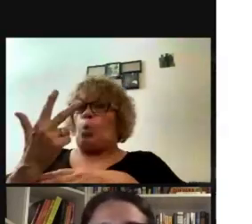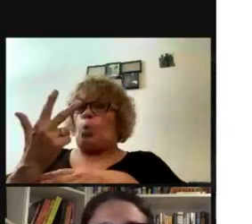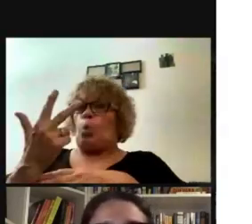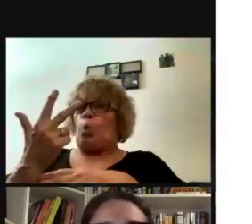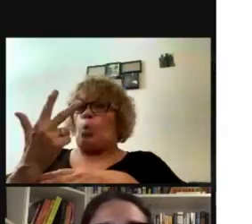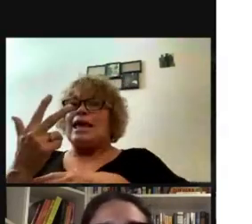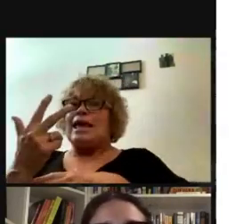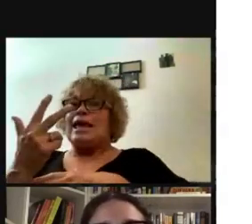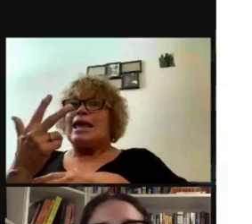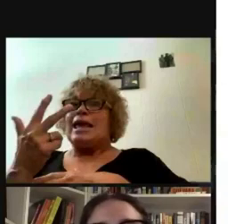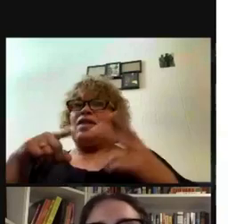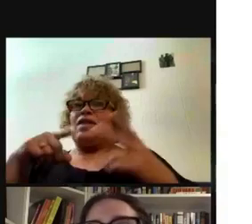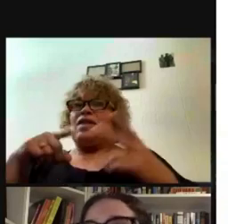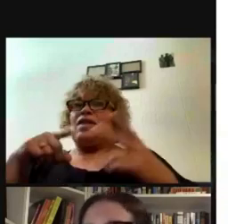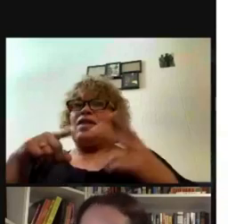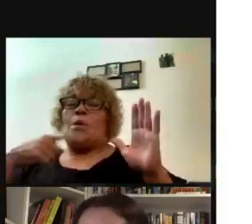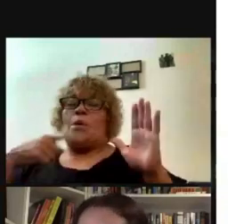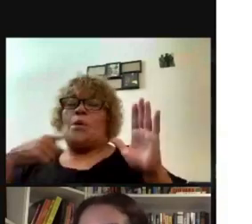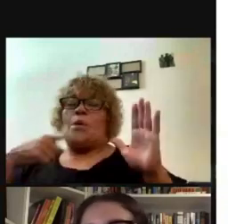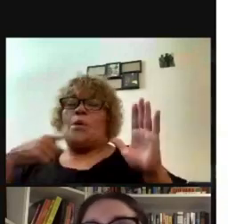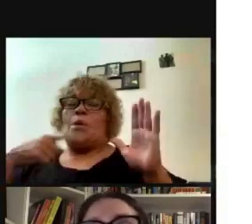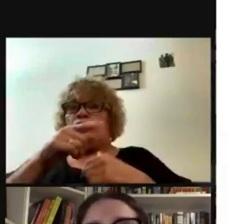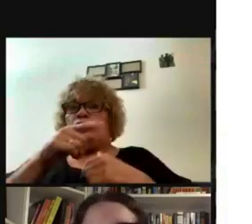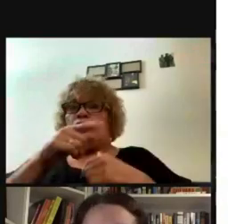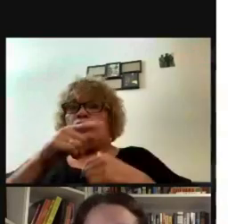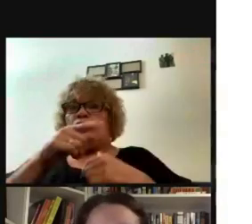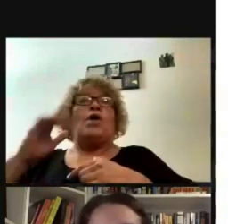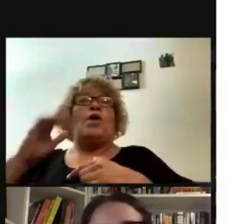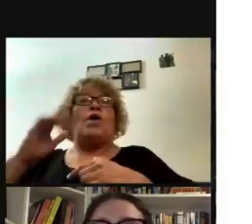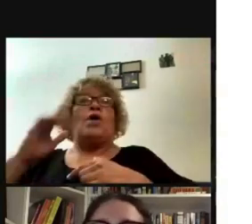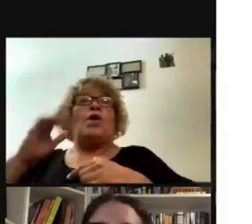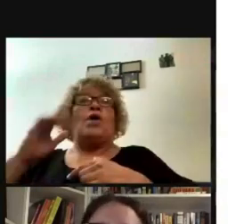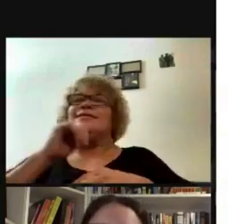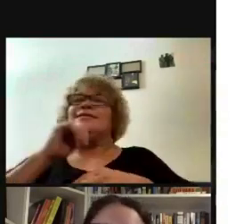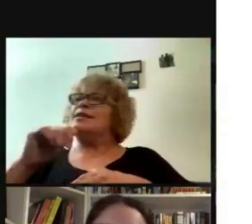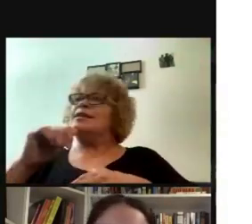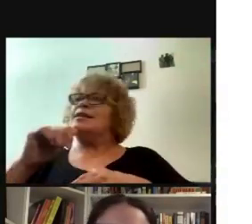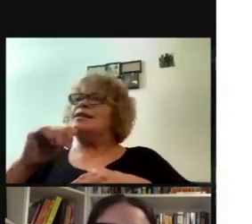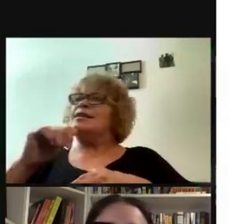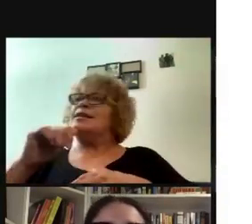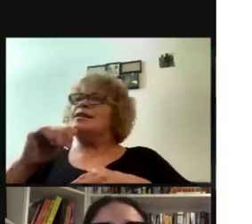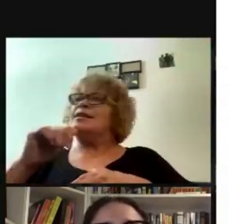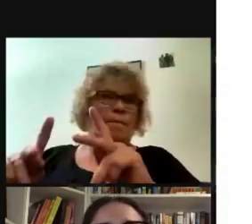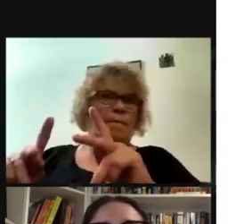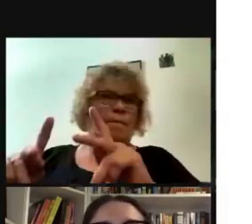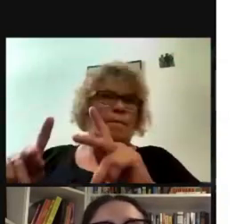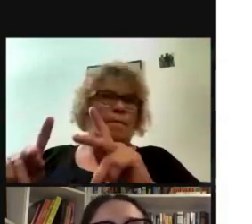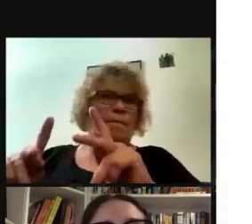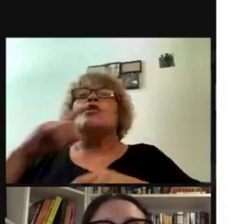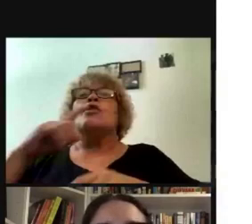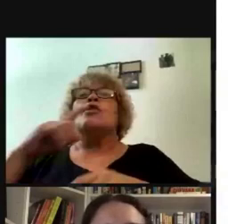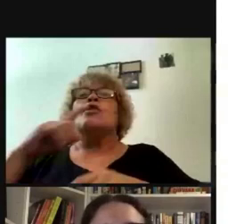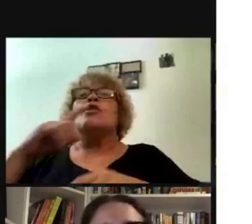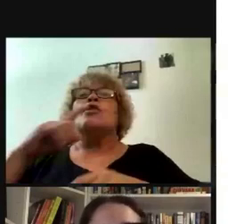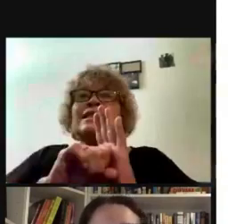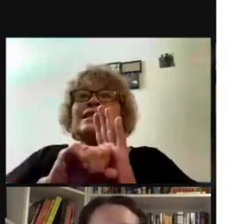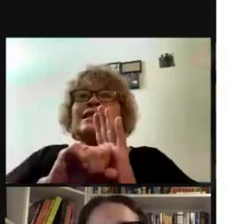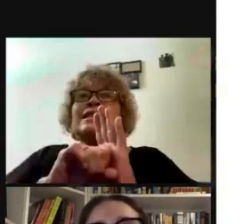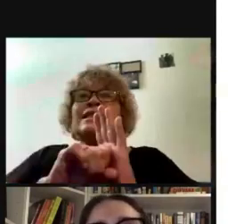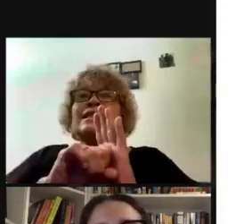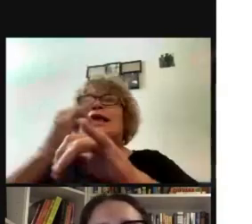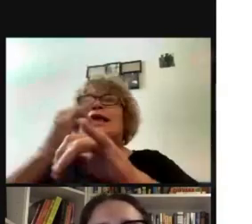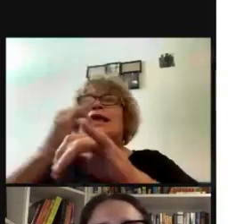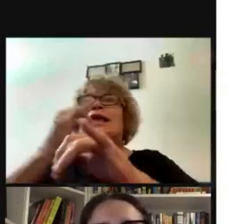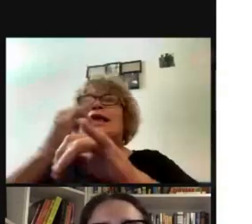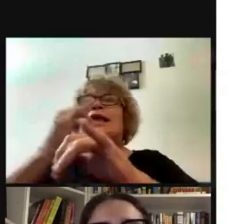requirement. And part of that was because in being committed to a state institution, people were deemed incompetent and they